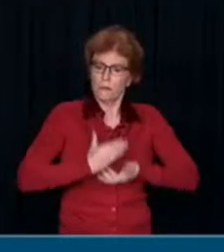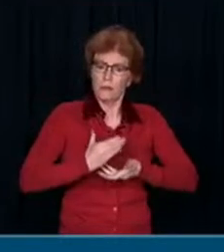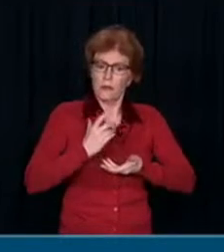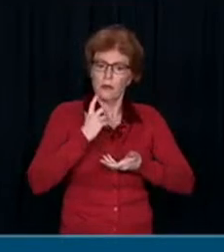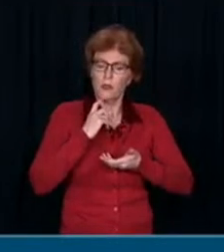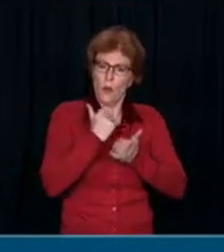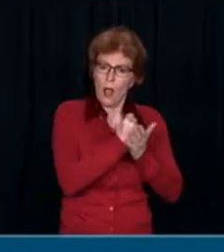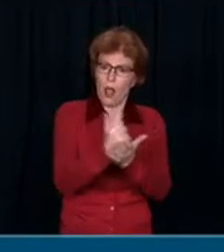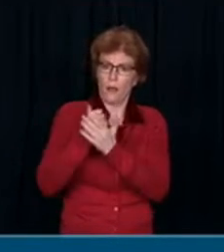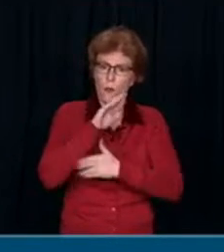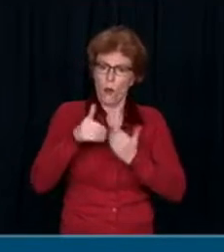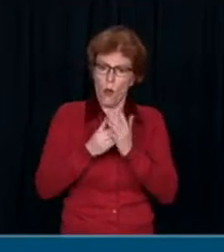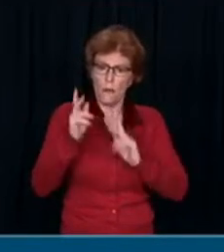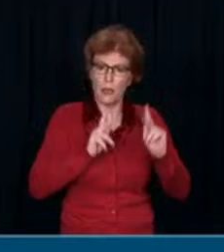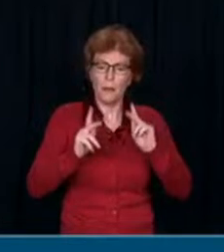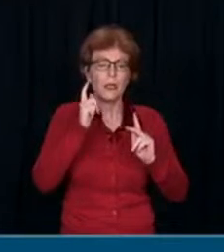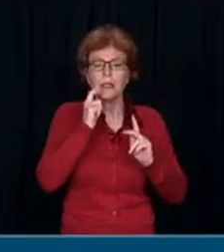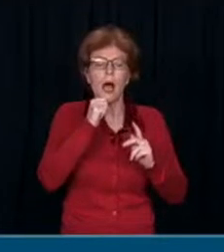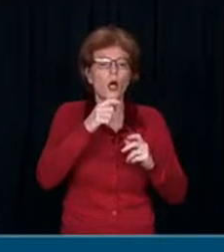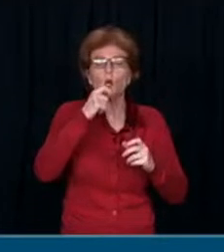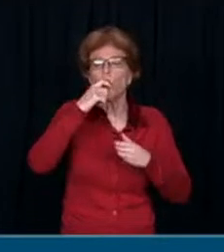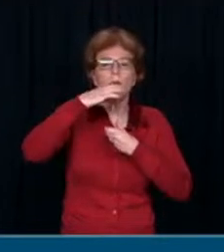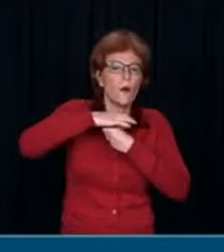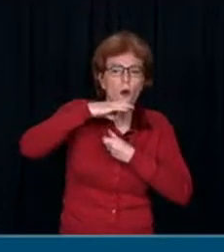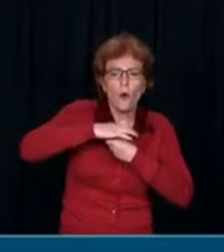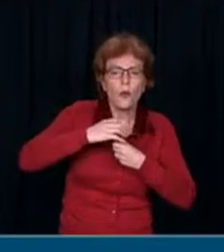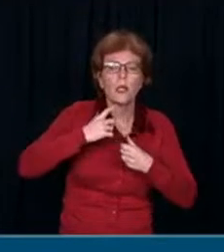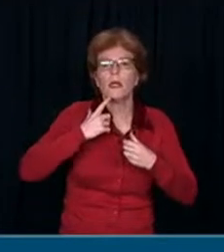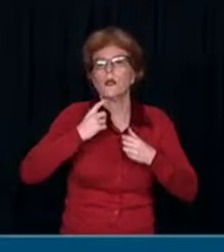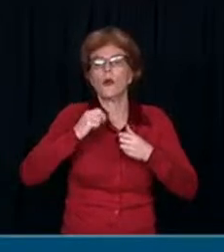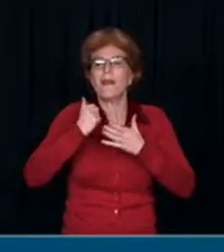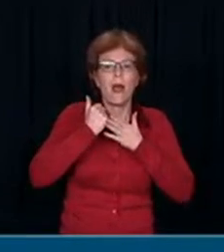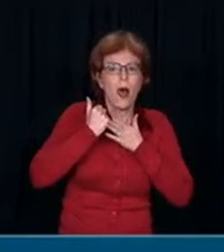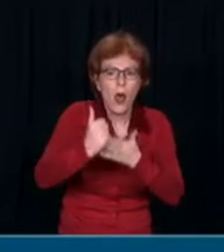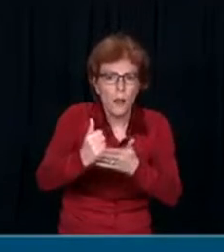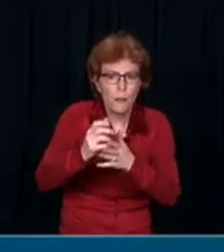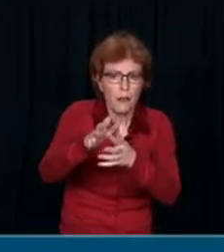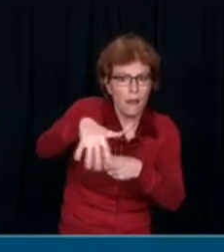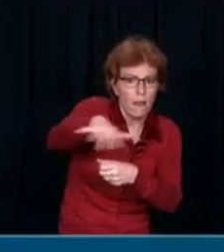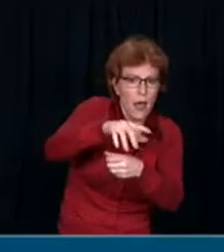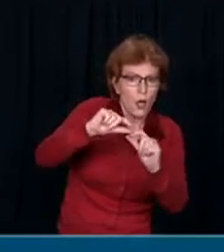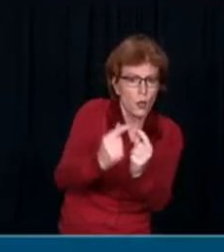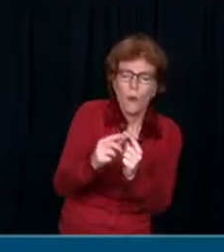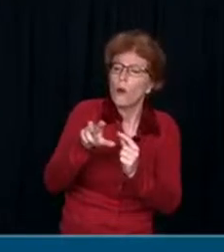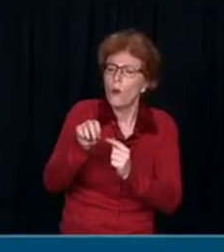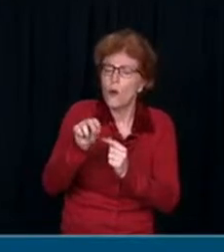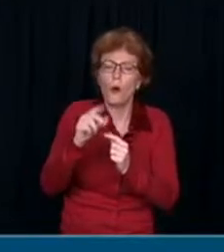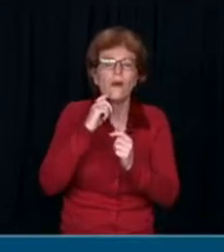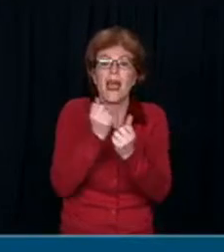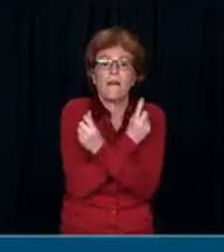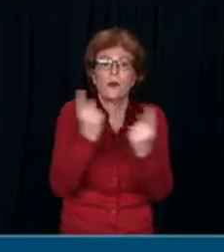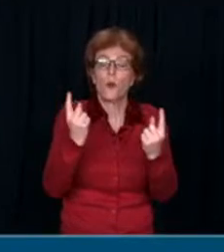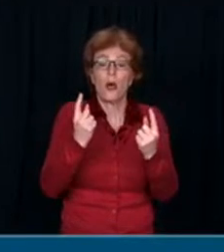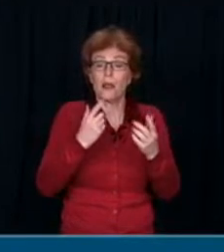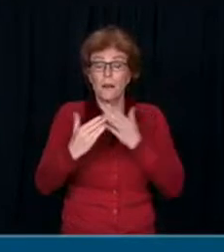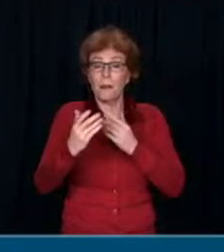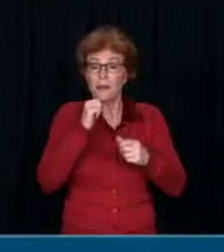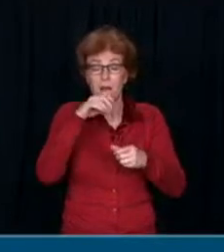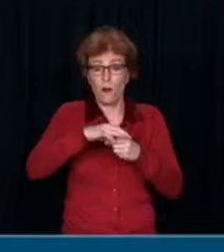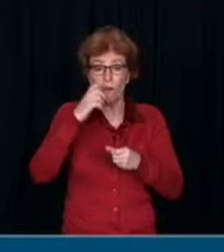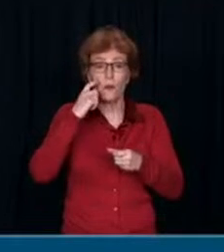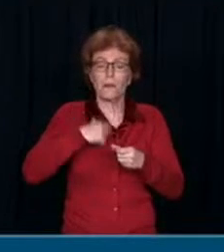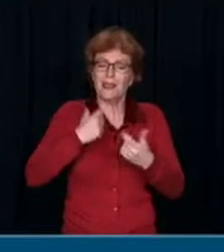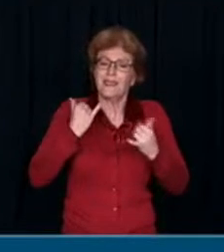about who voted for me and helping them. It's about everyone, even those that did not vote for